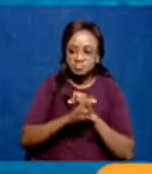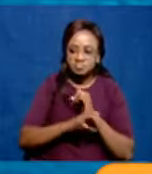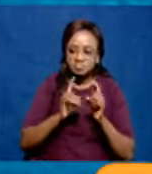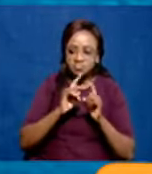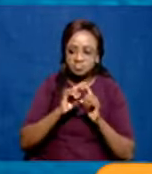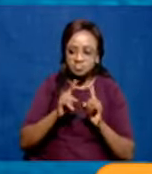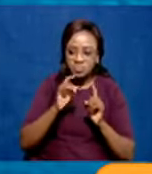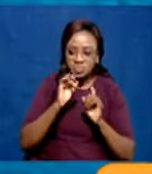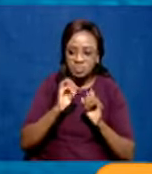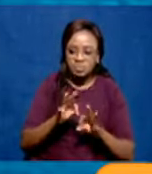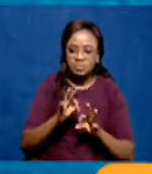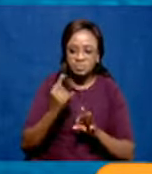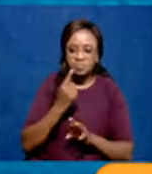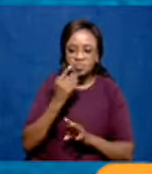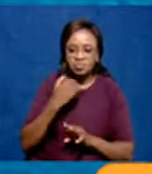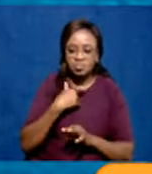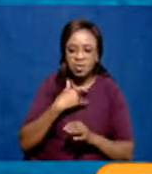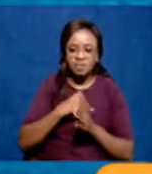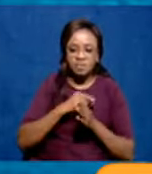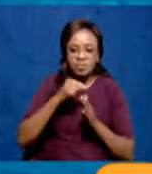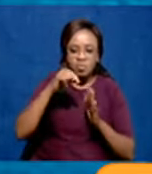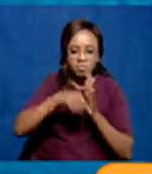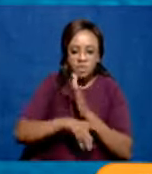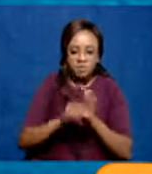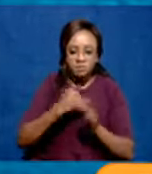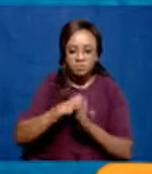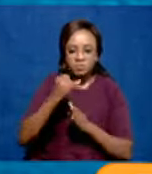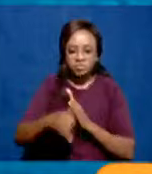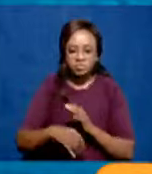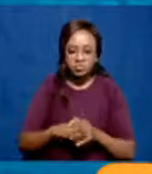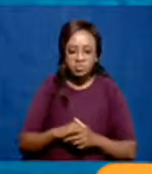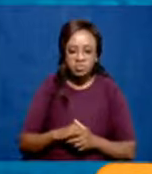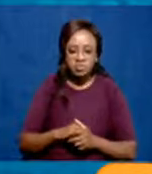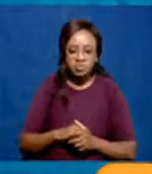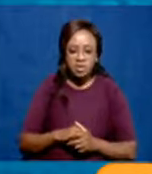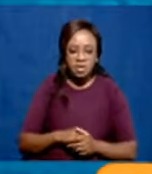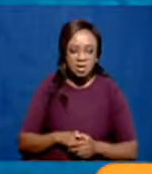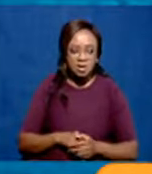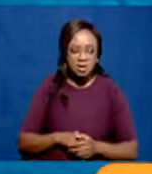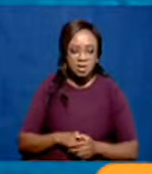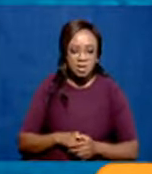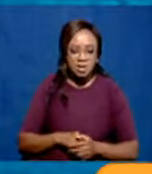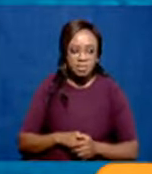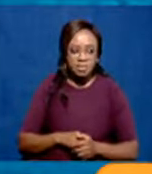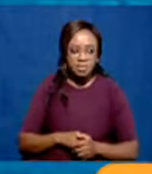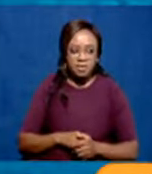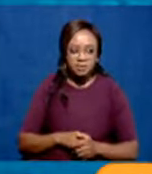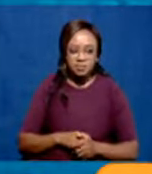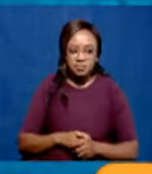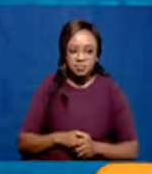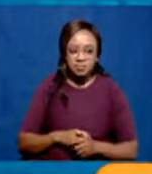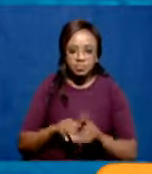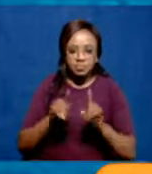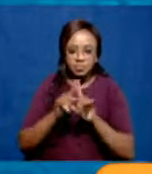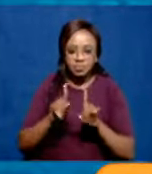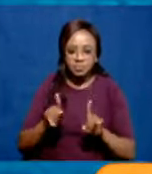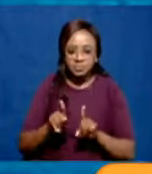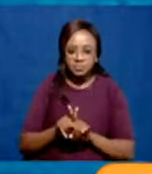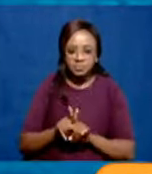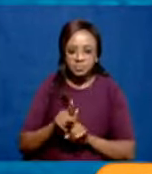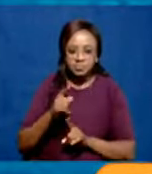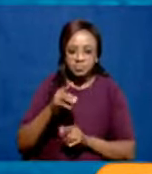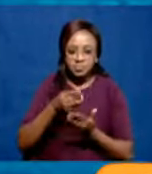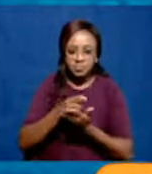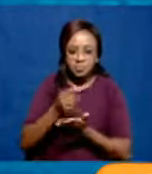cover. And this cover was based on the fact that the medical allowance that civil servants were earning was relinquished and paid to